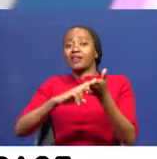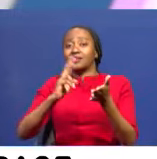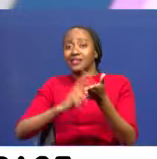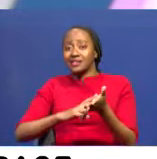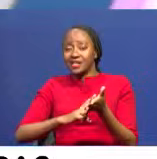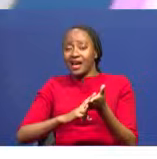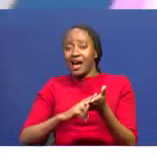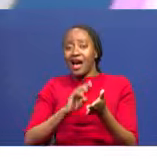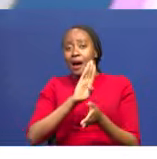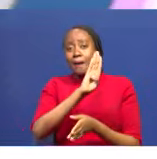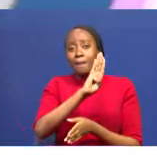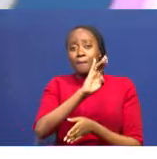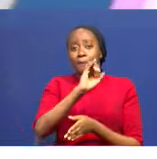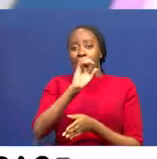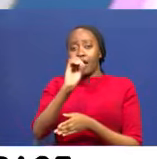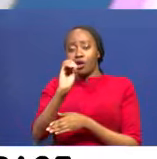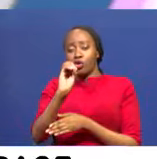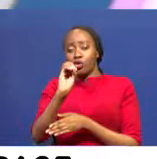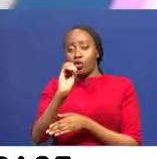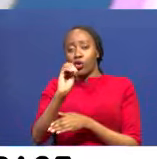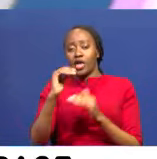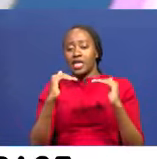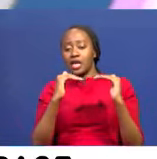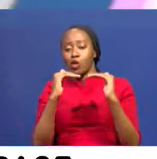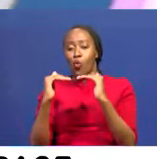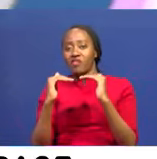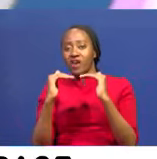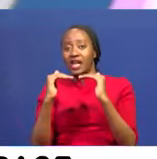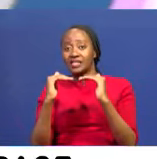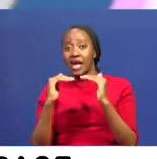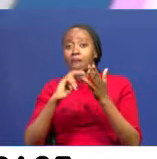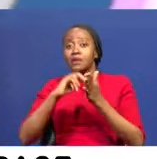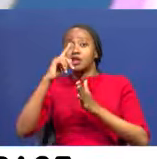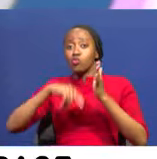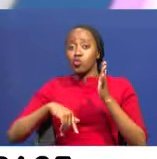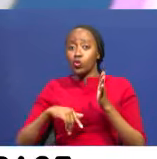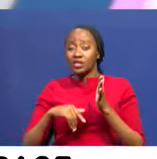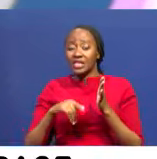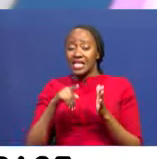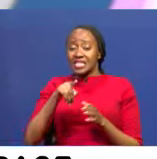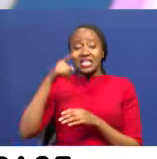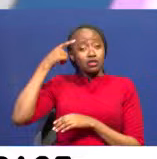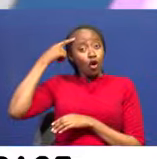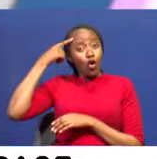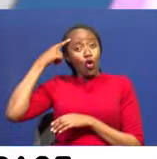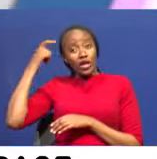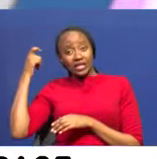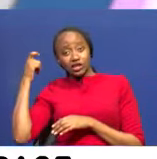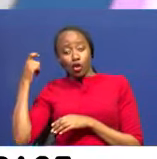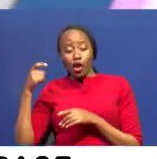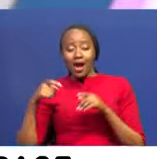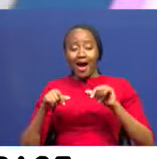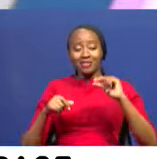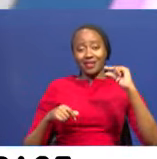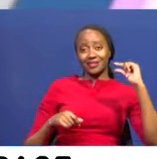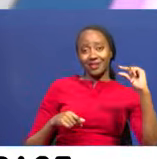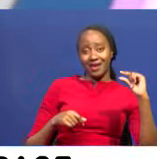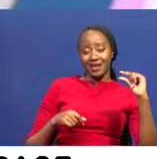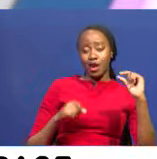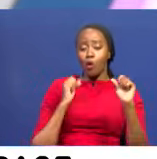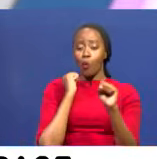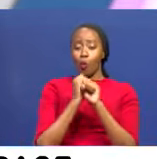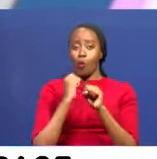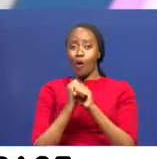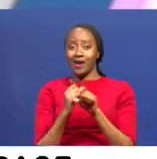called bioequivalence. So bioequivalence is where we check that this original and the generic are working the same. So